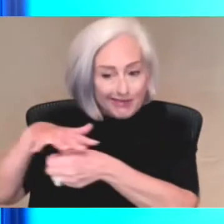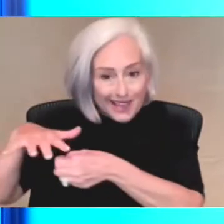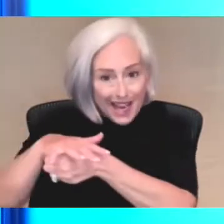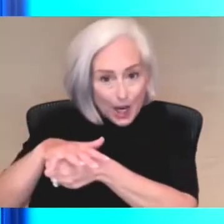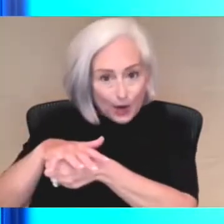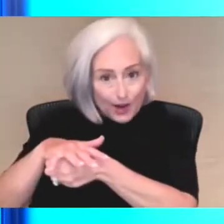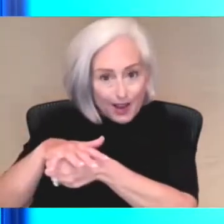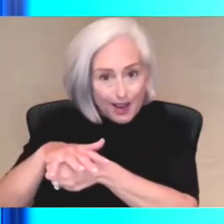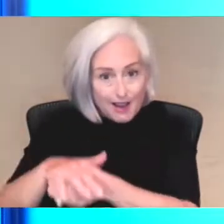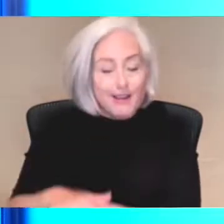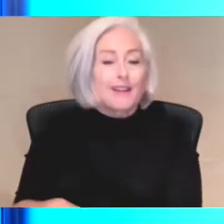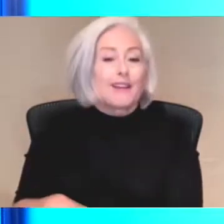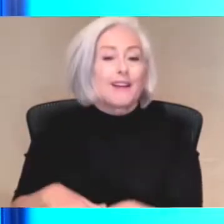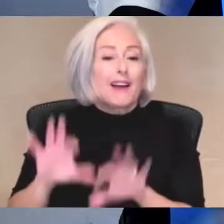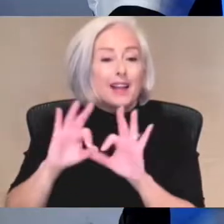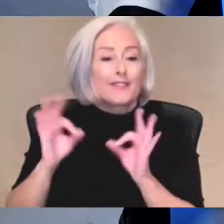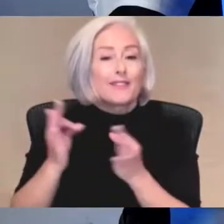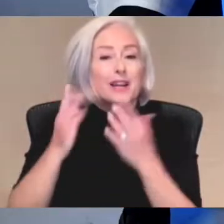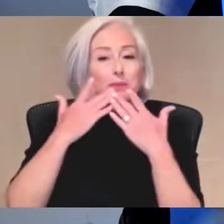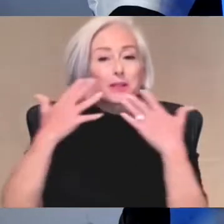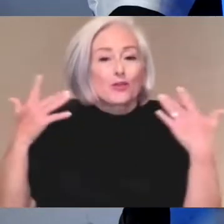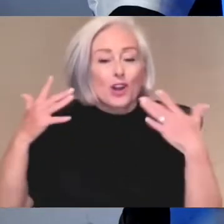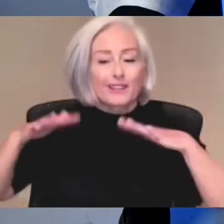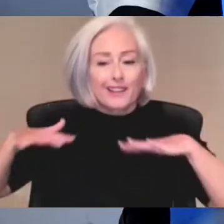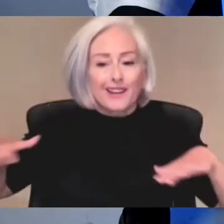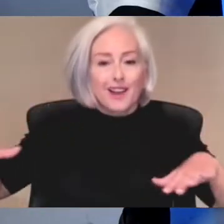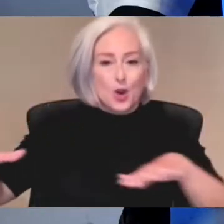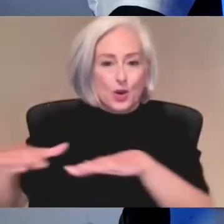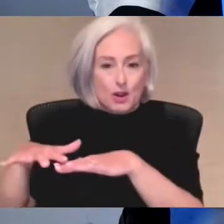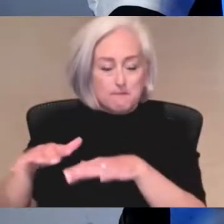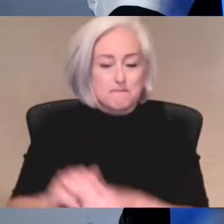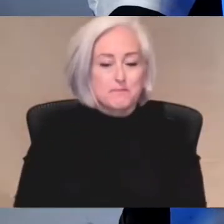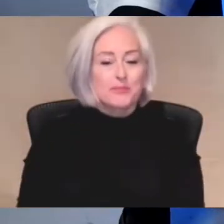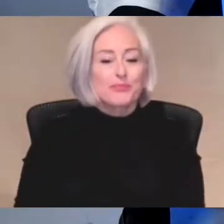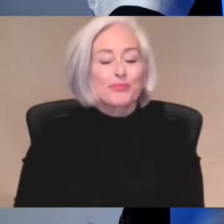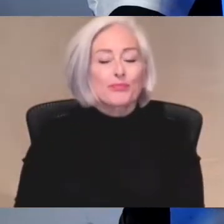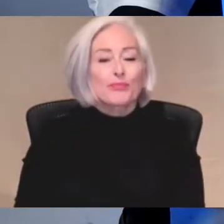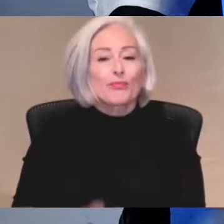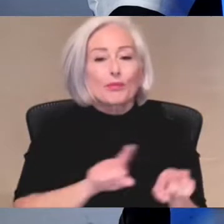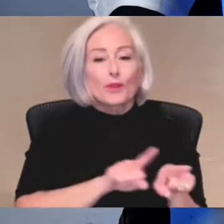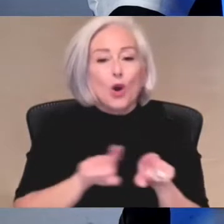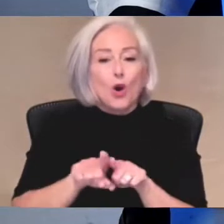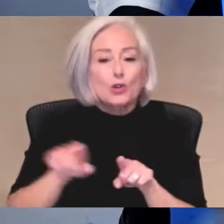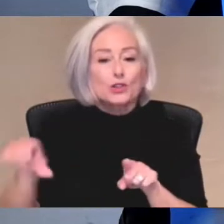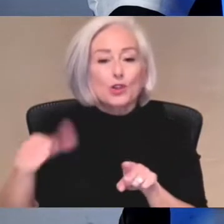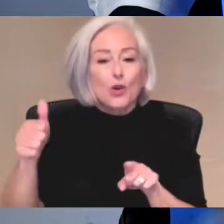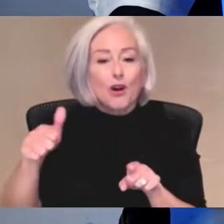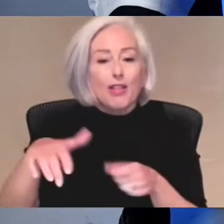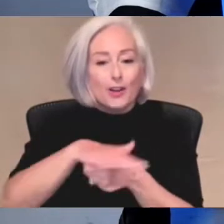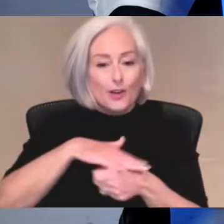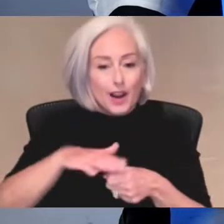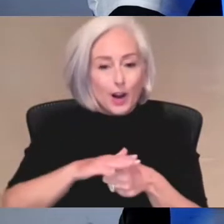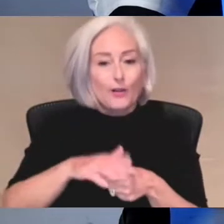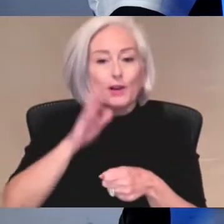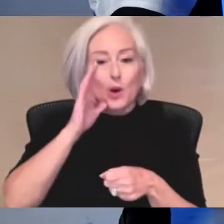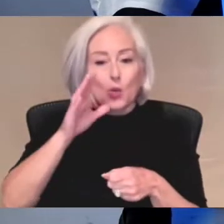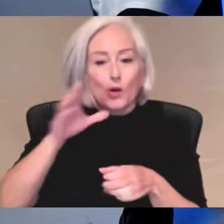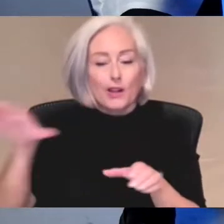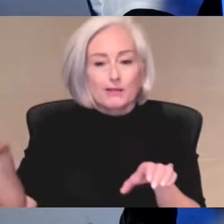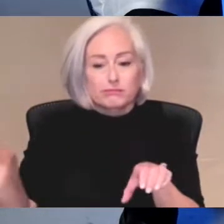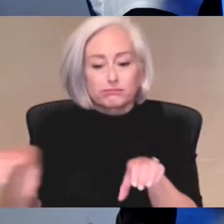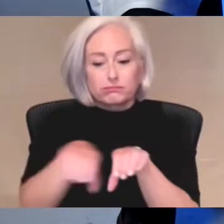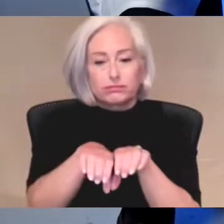child-family centric environment. And there are also additional expansions that are being planned for the future. Mm-hmm. So